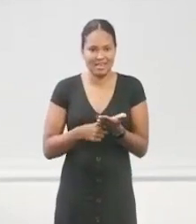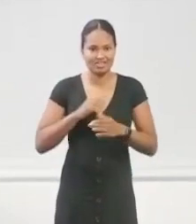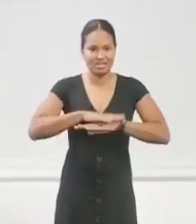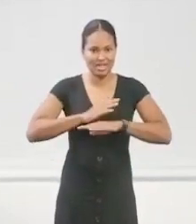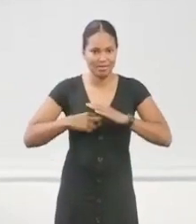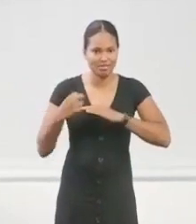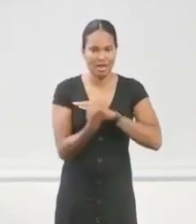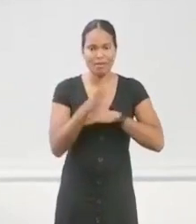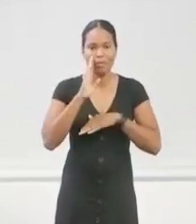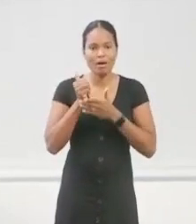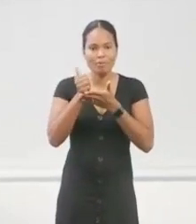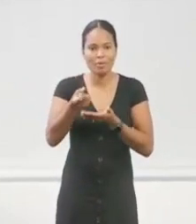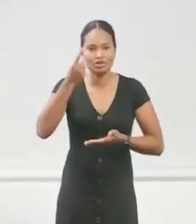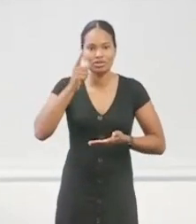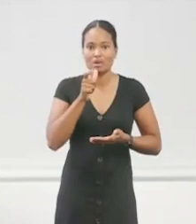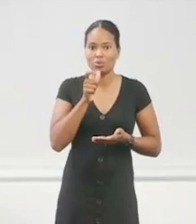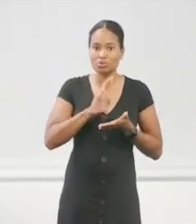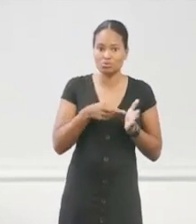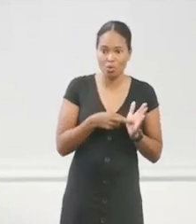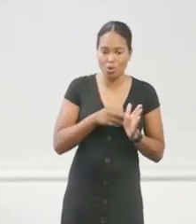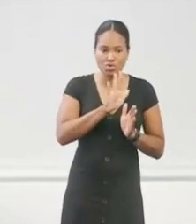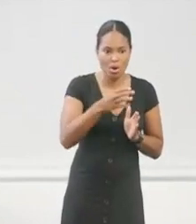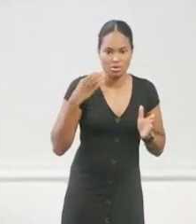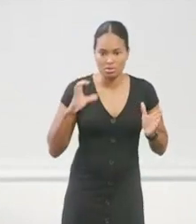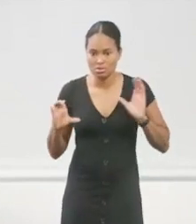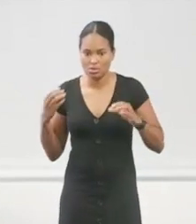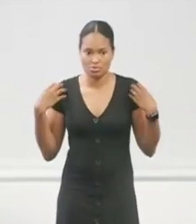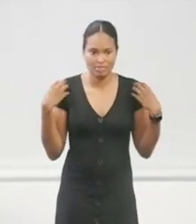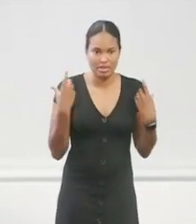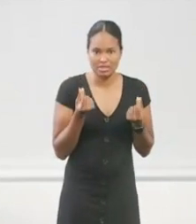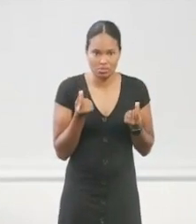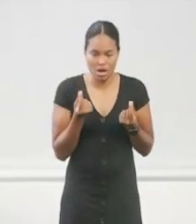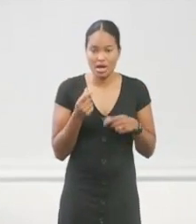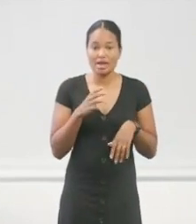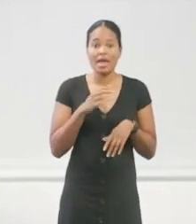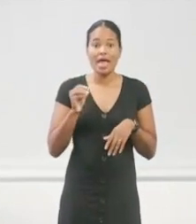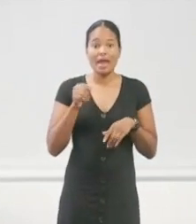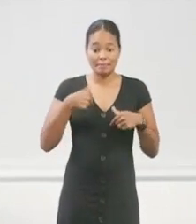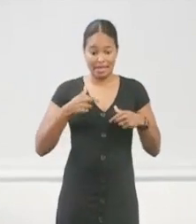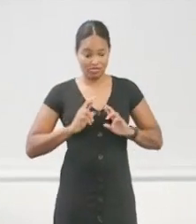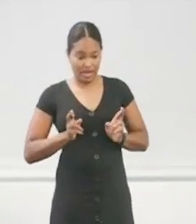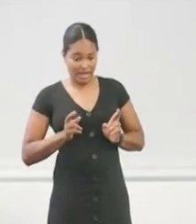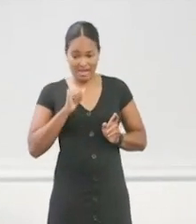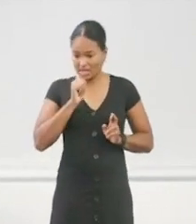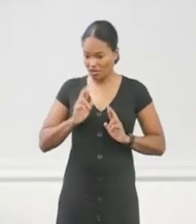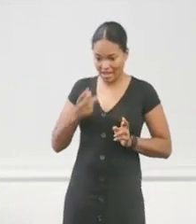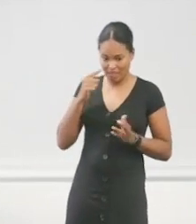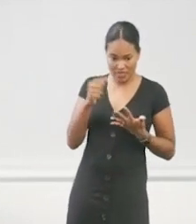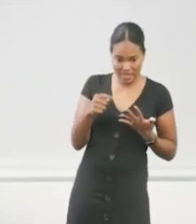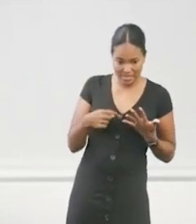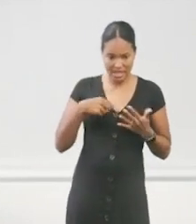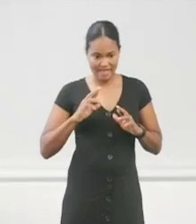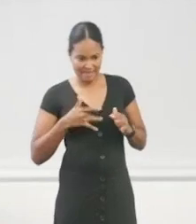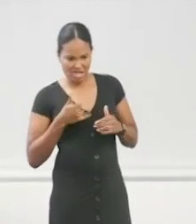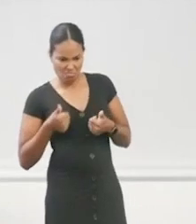understand whose role is, who does what, and what your where your gaps are, what you're not prepared for, and it helps you fill out your